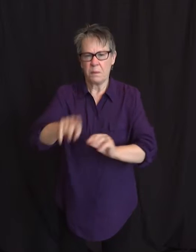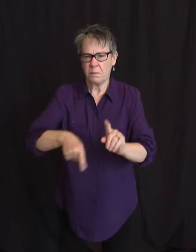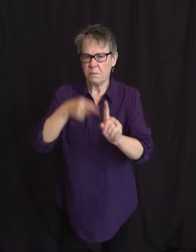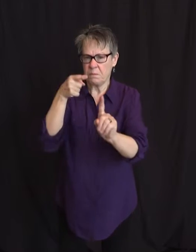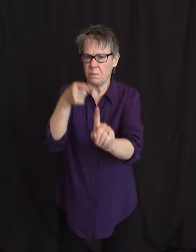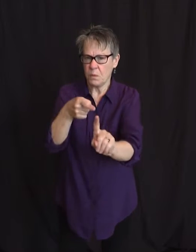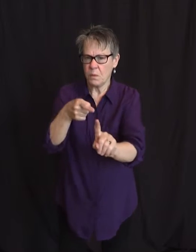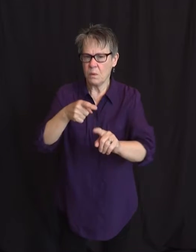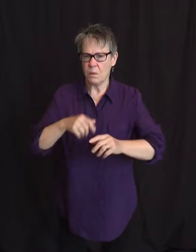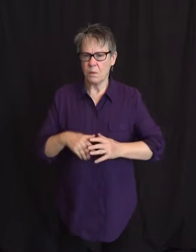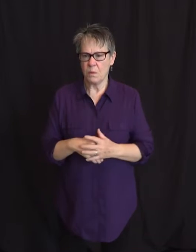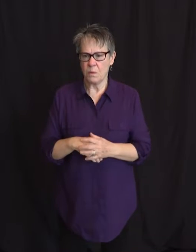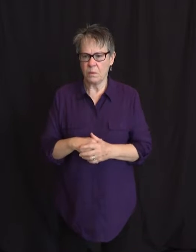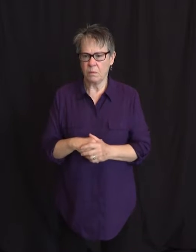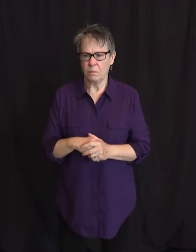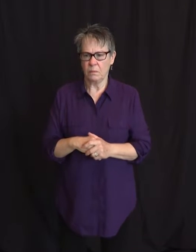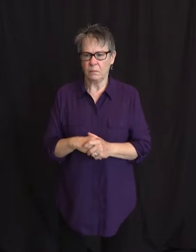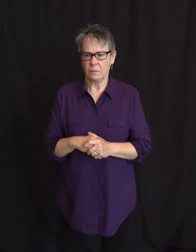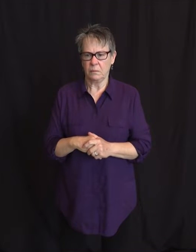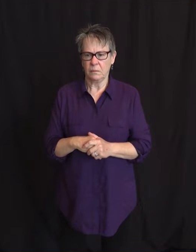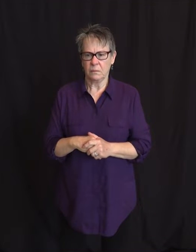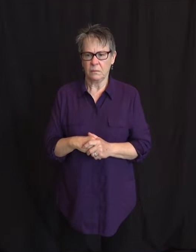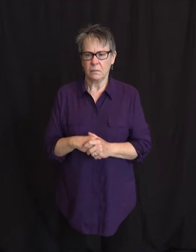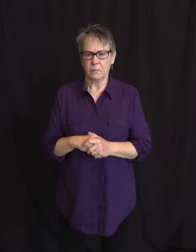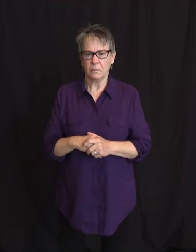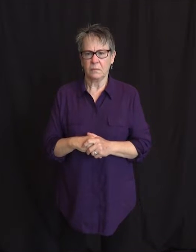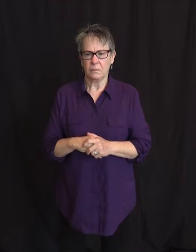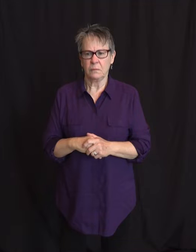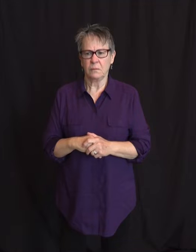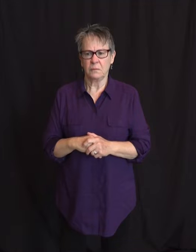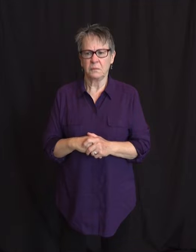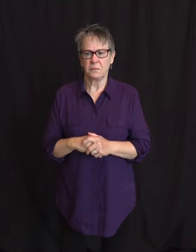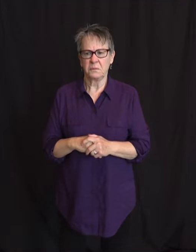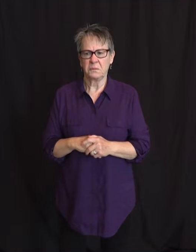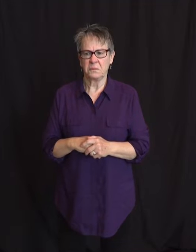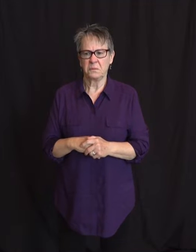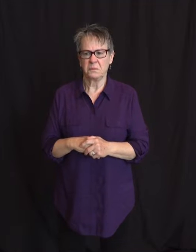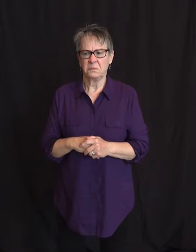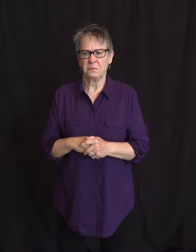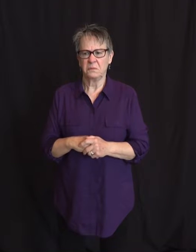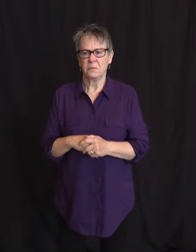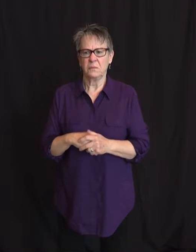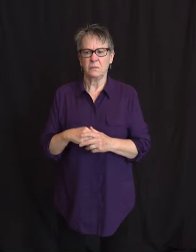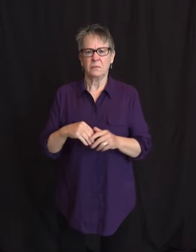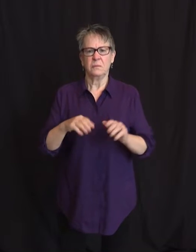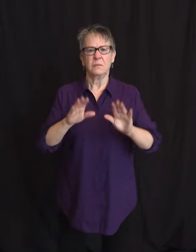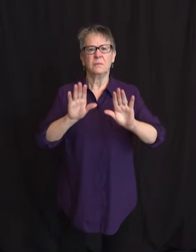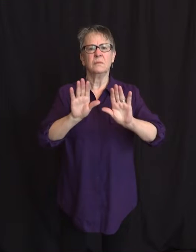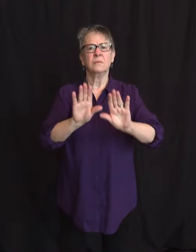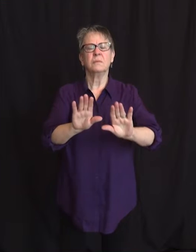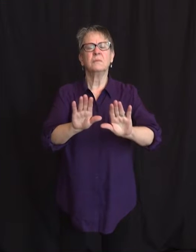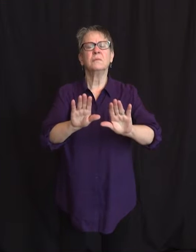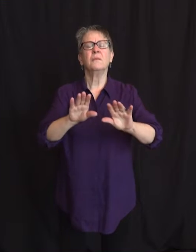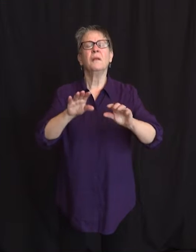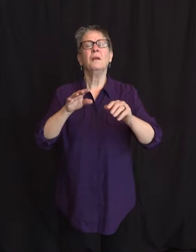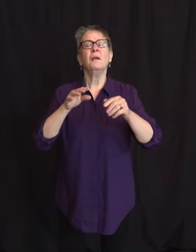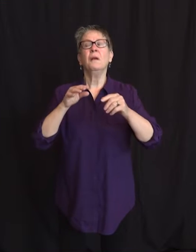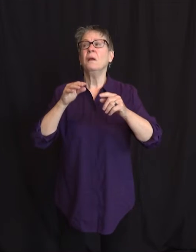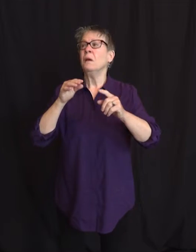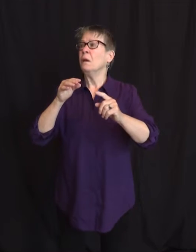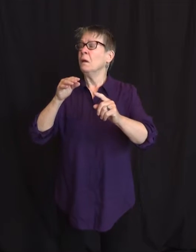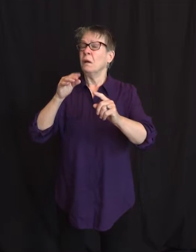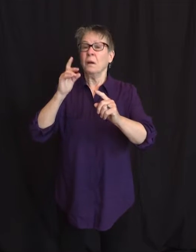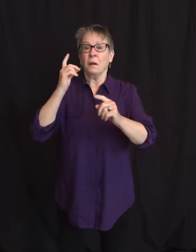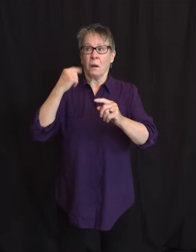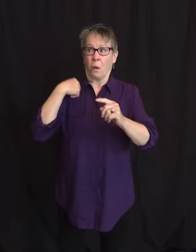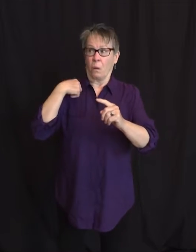confidence that you should not be fearful, we cannot take further steps. A plan that is needlessly rushed is a